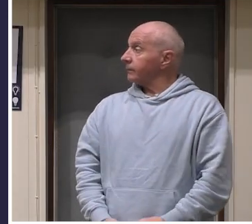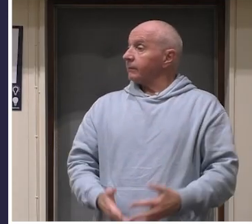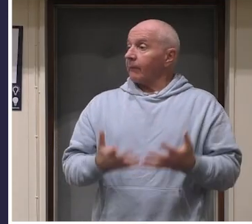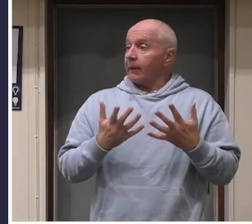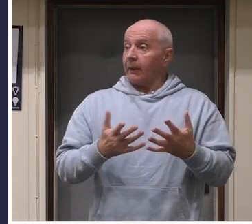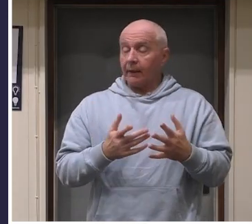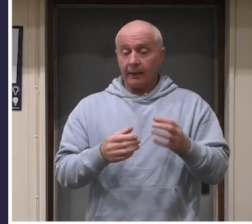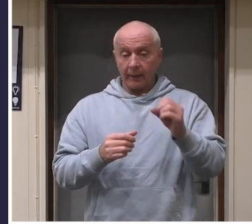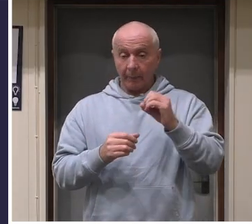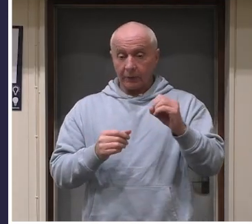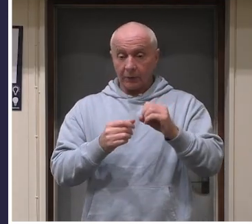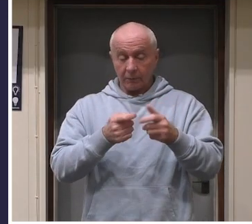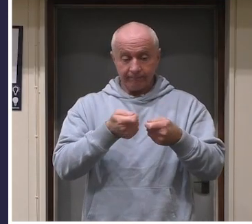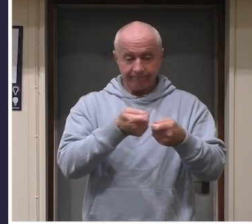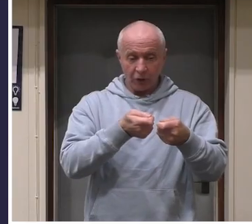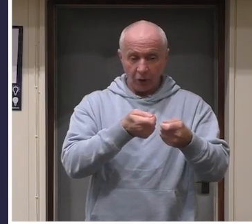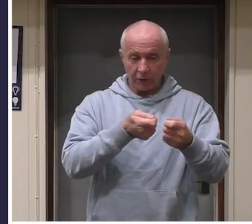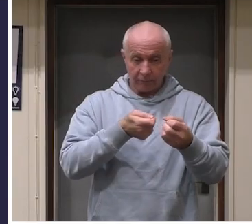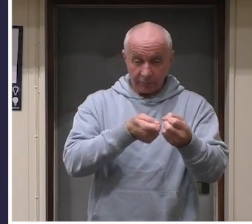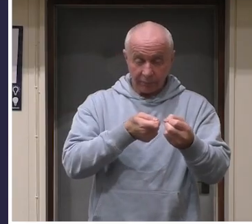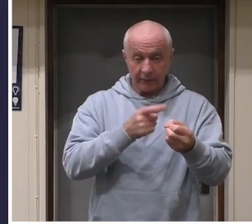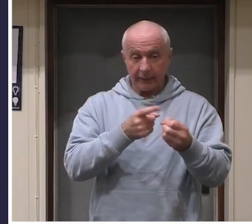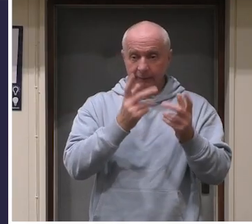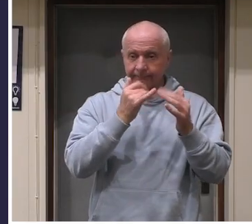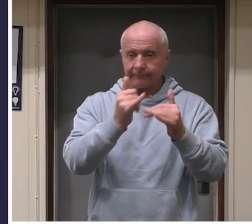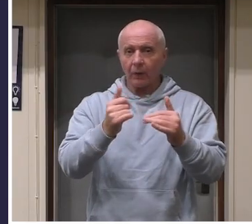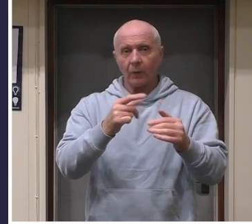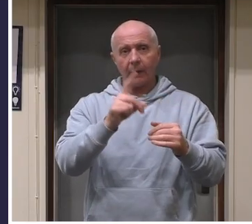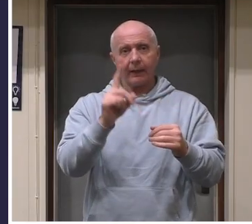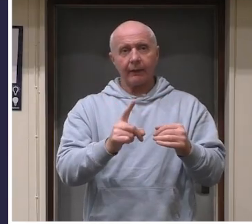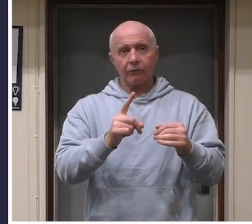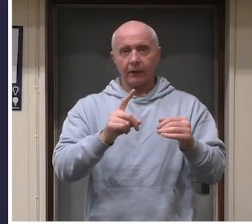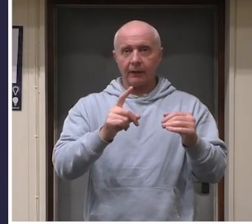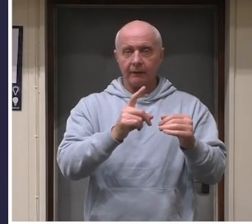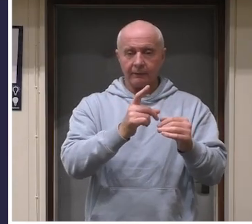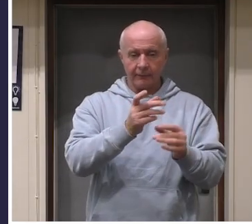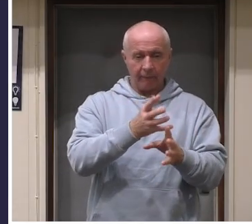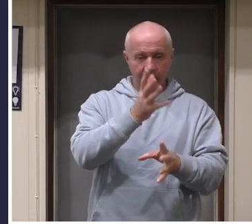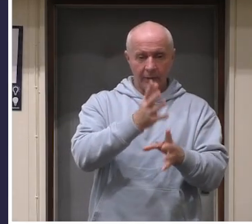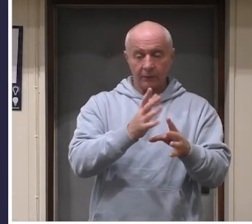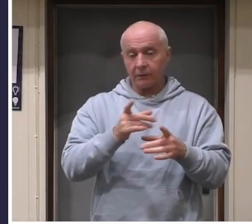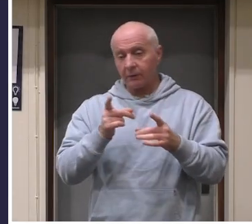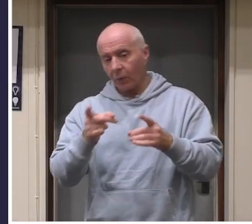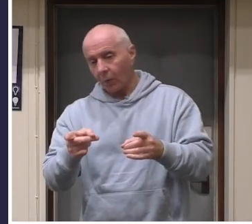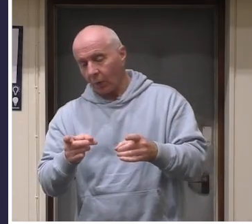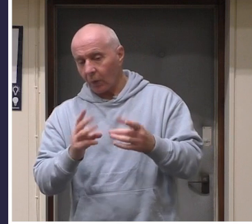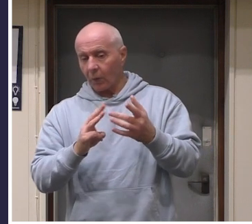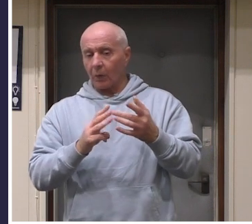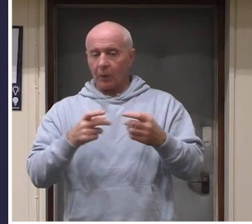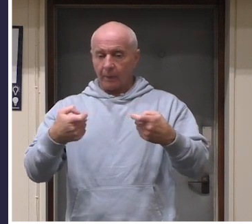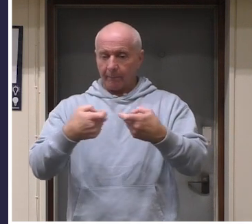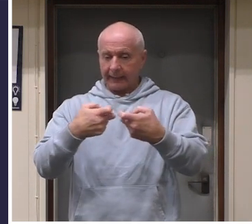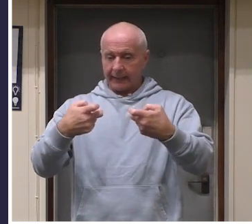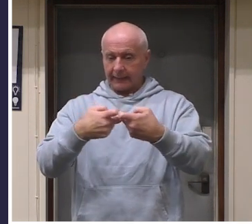particle is charged, then you can also use it to measure electric fields. If it's magnetic, then you can use it to measure magnetic fields. It also has applications